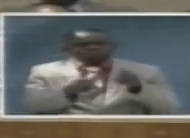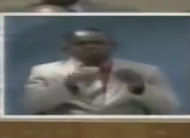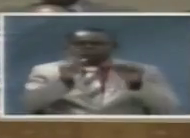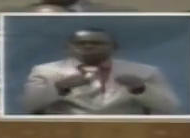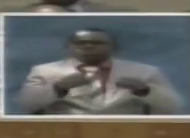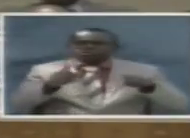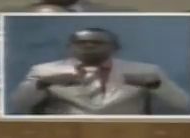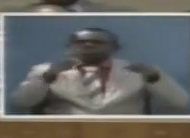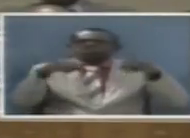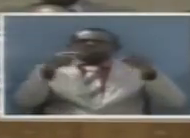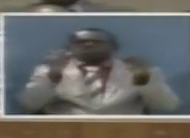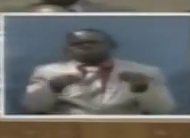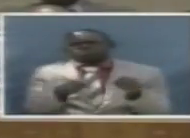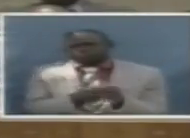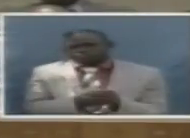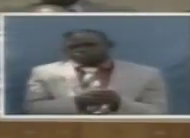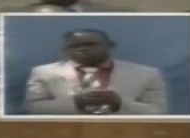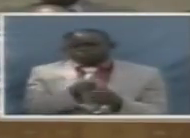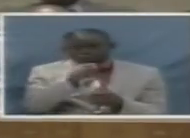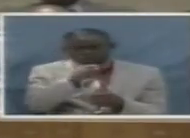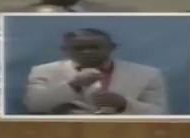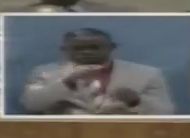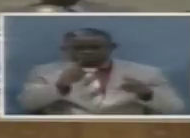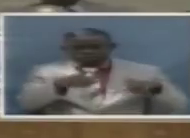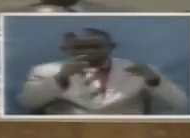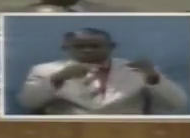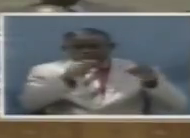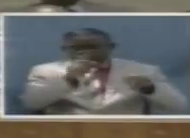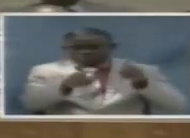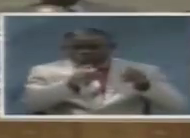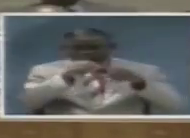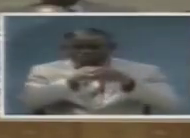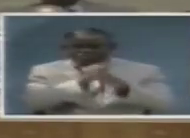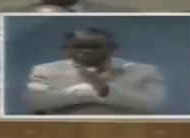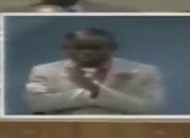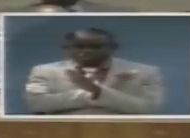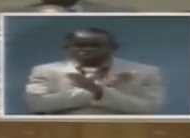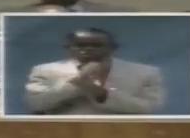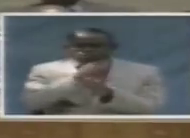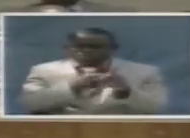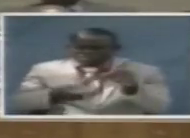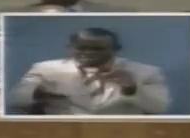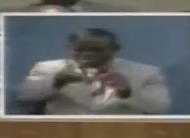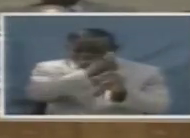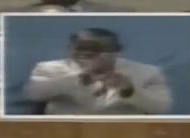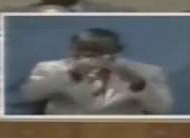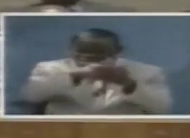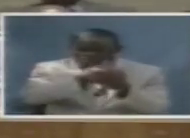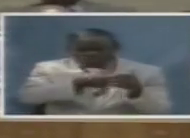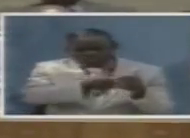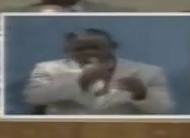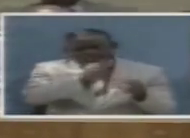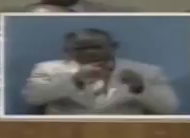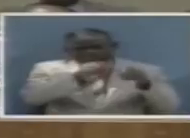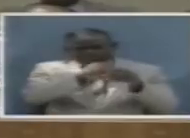prosper. Achieving these outcomes is a task with which the Zambian people have entrusted in